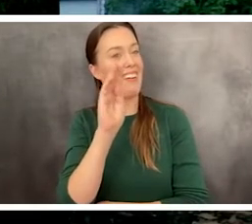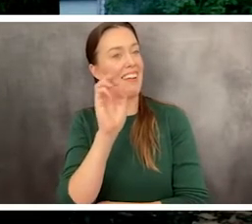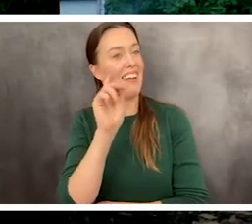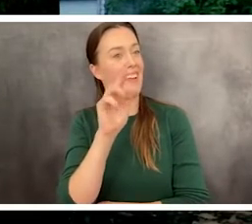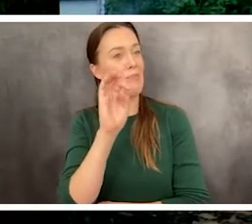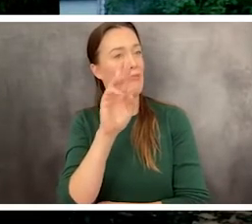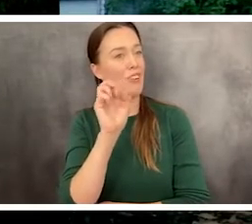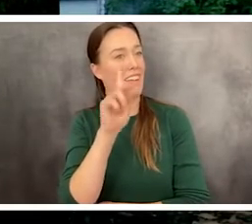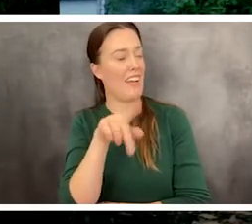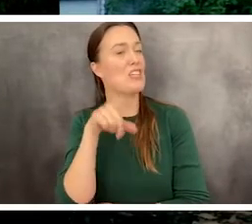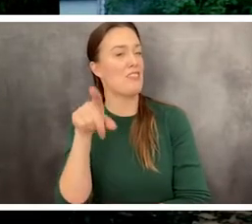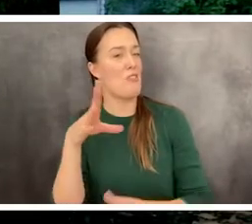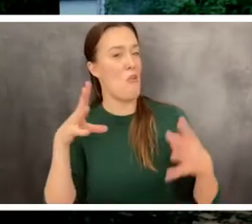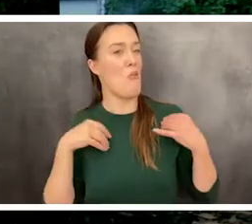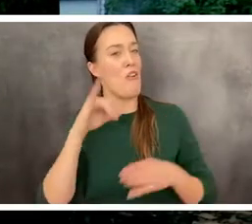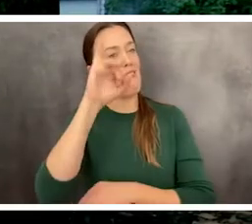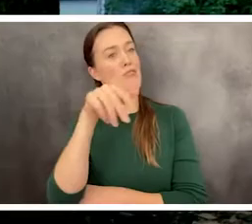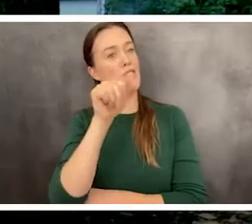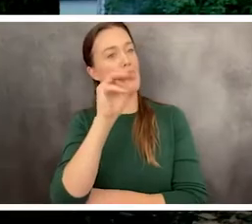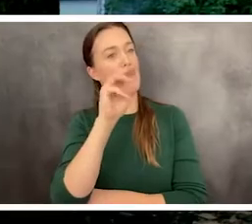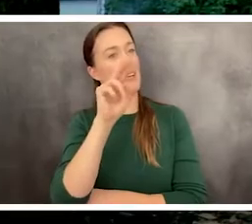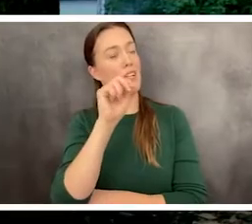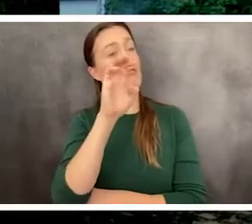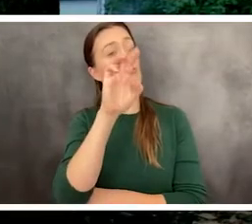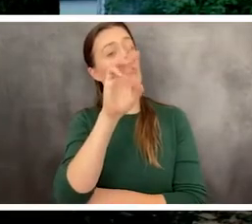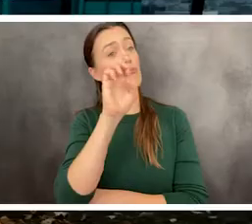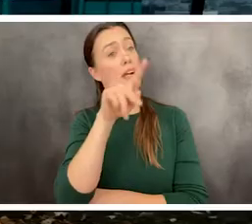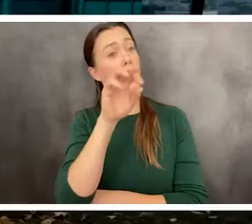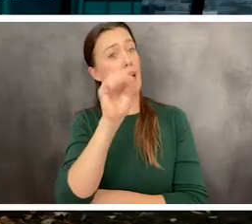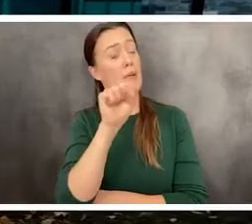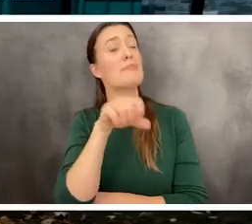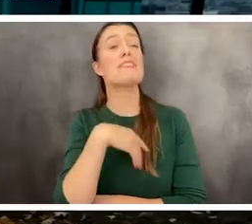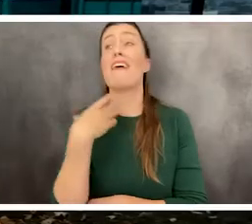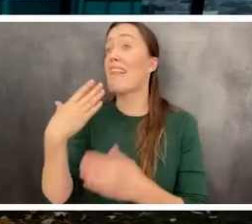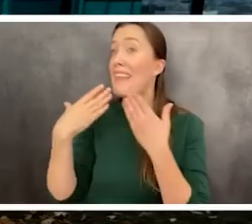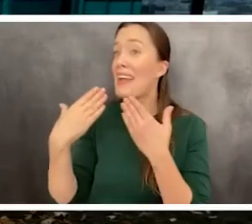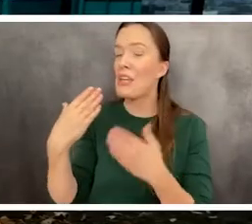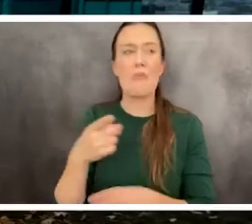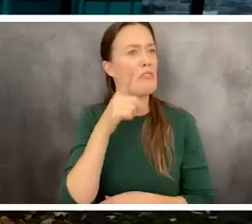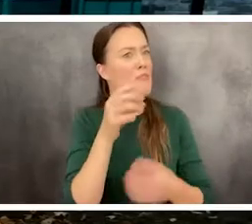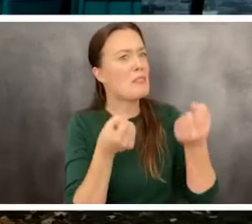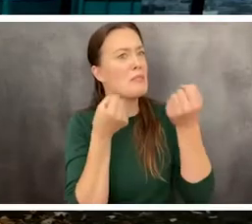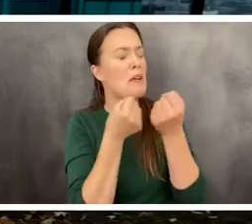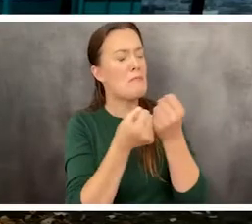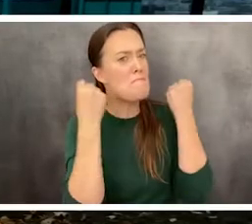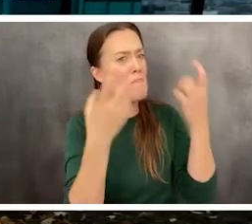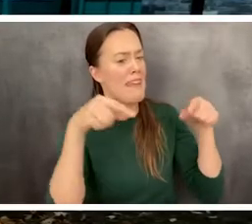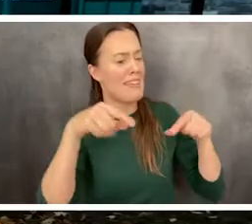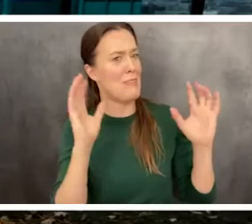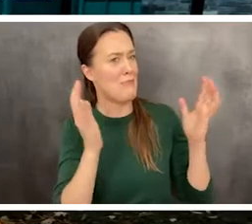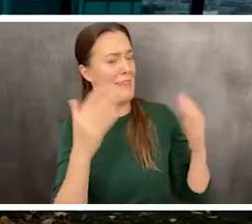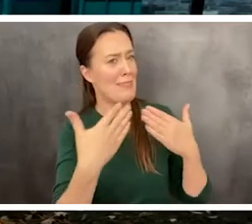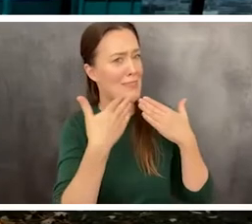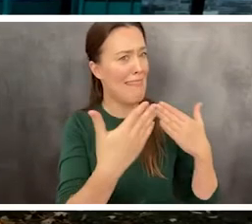Princeton on Nassau Street. Welcome, Kathy. We're so glad you're here. Thanks. And Jammin Crêpes has also been a sponsor of many of these Fireside Chats,